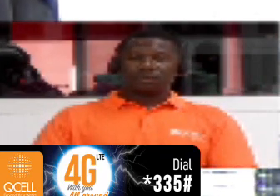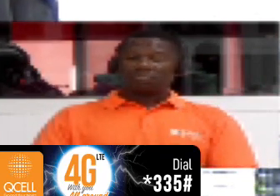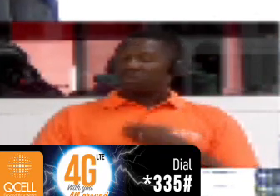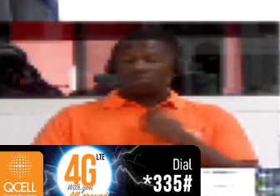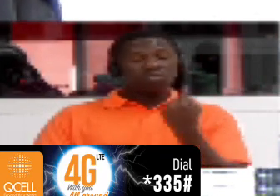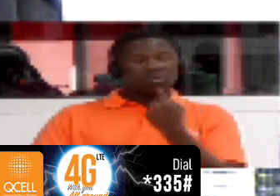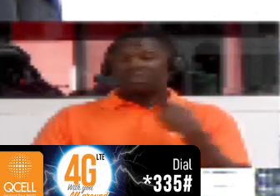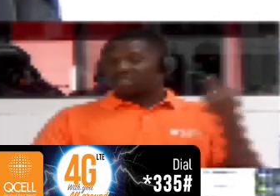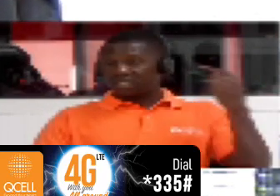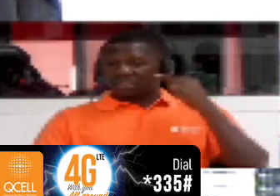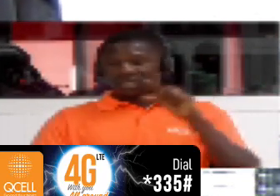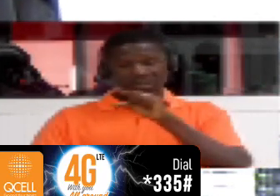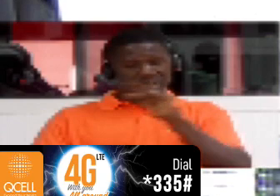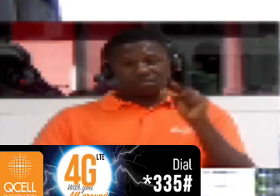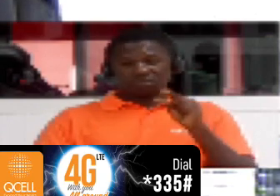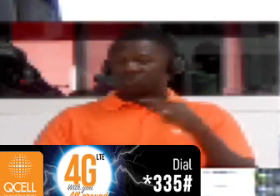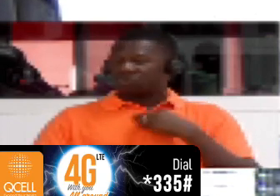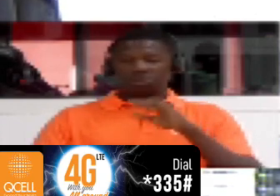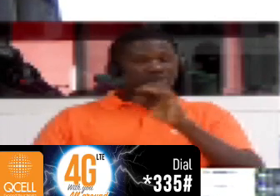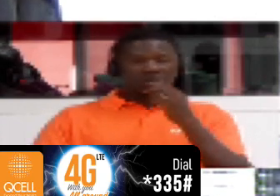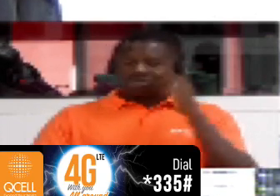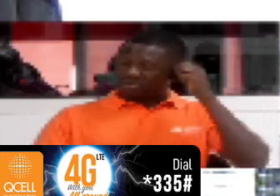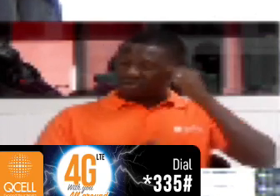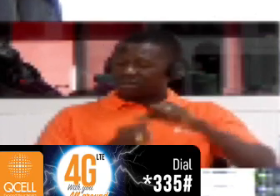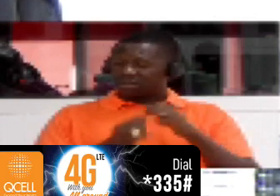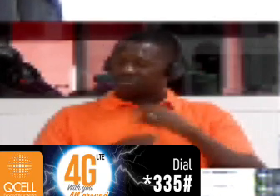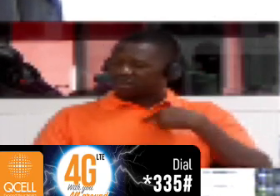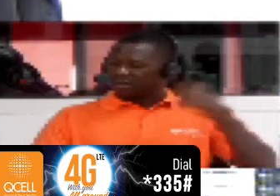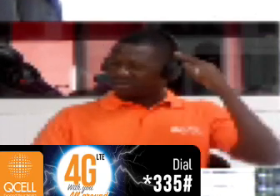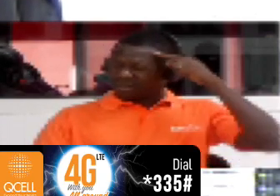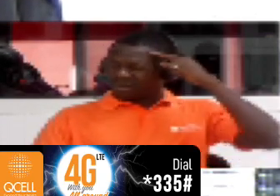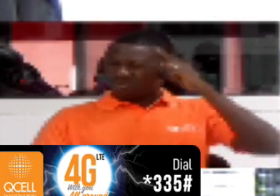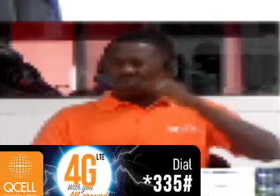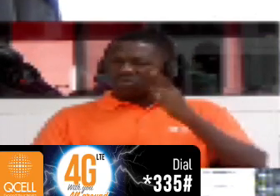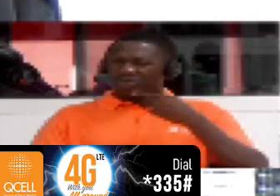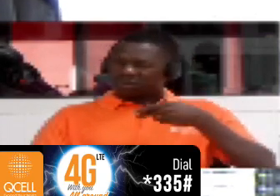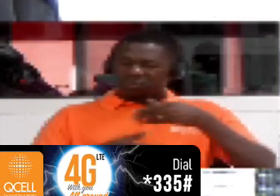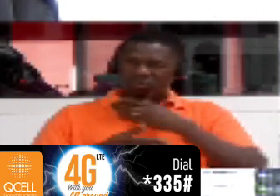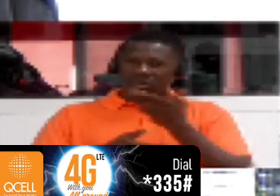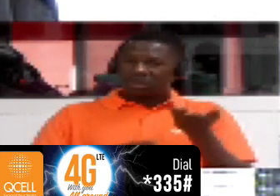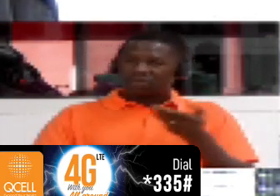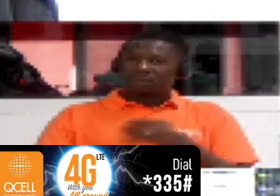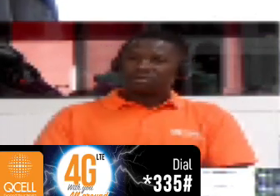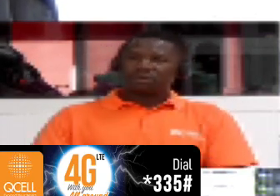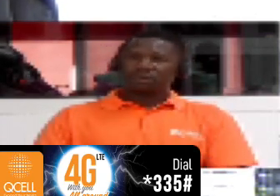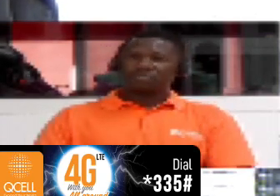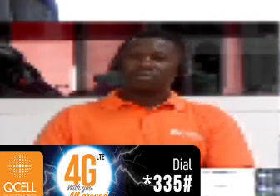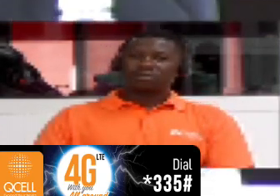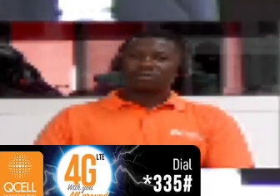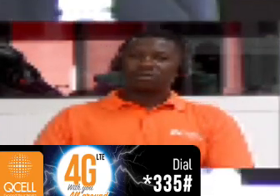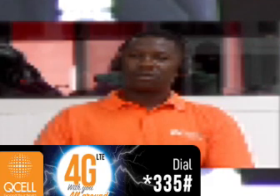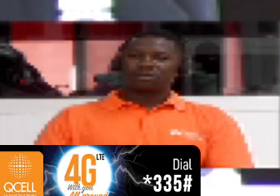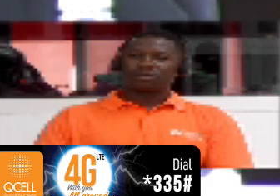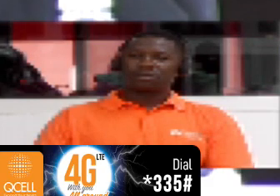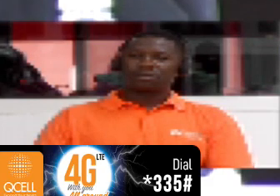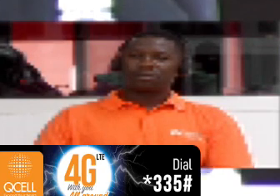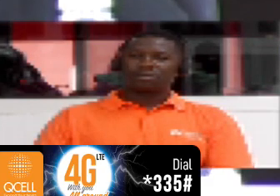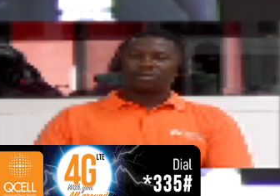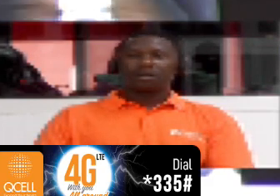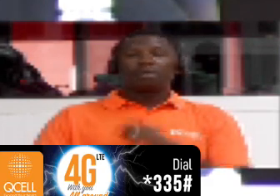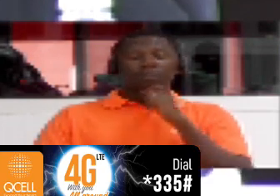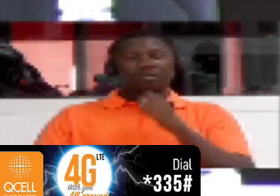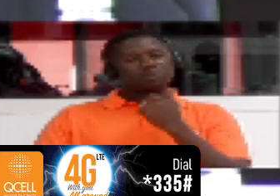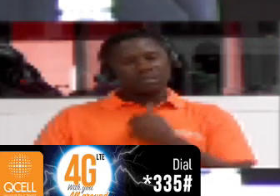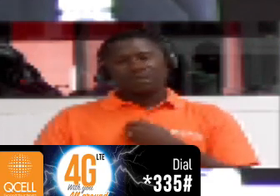just hear these names, so I cannot make out in my mind what they were. Mr. Badjie, I'm just merely seeking a yes or no